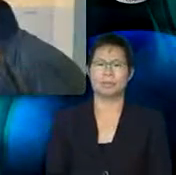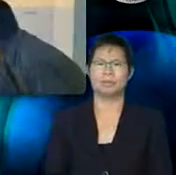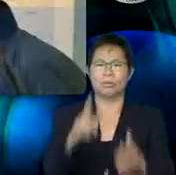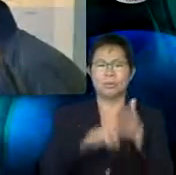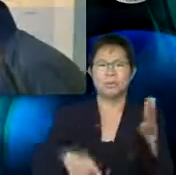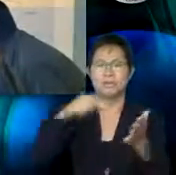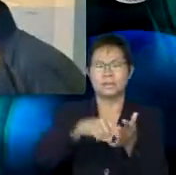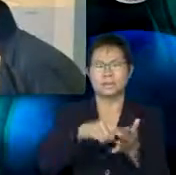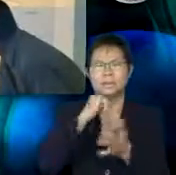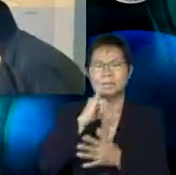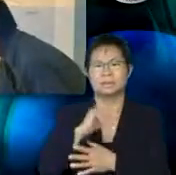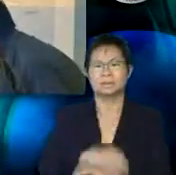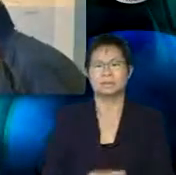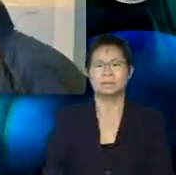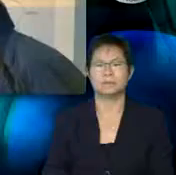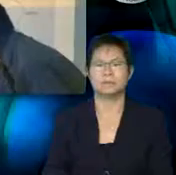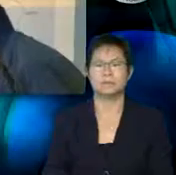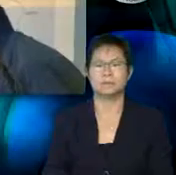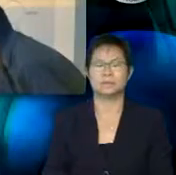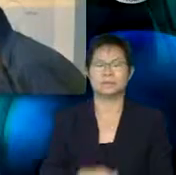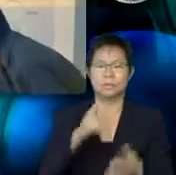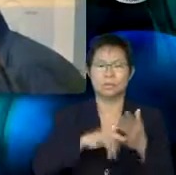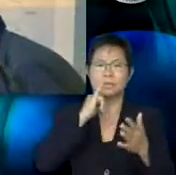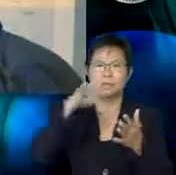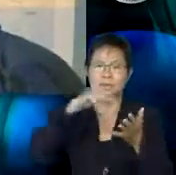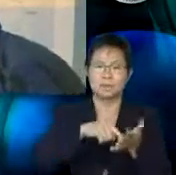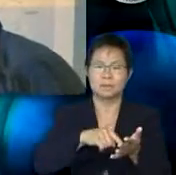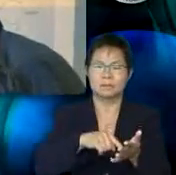What is this? Okay, right, what is this?